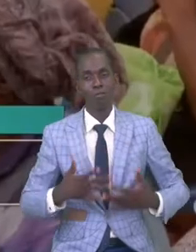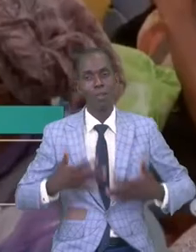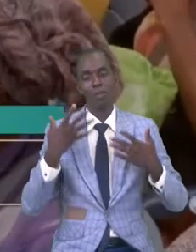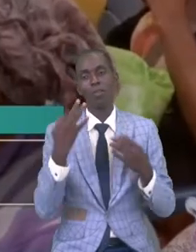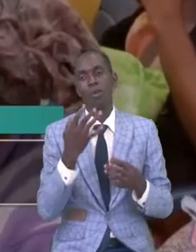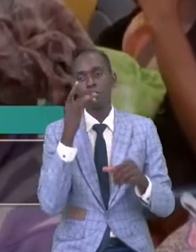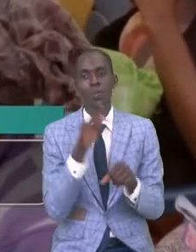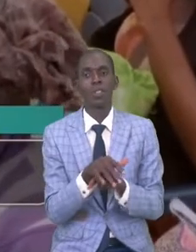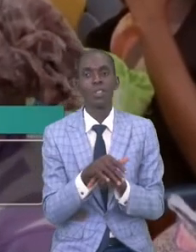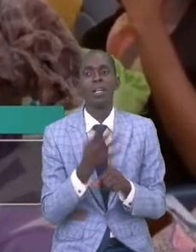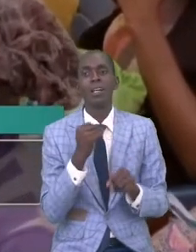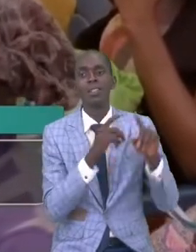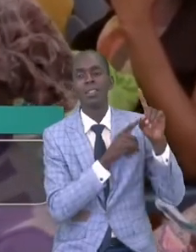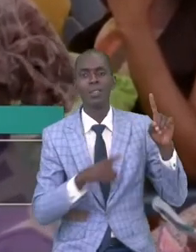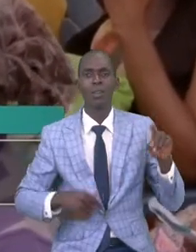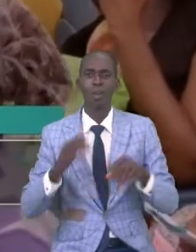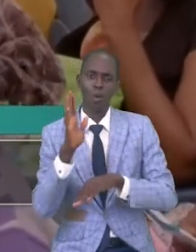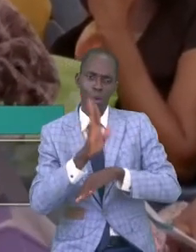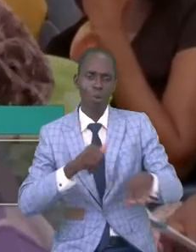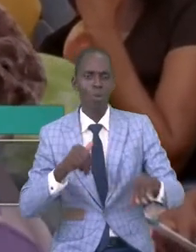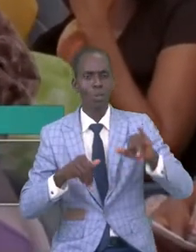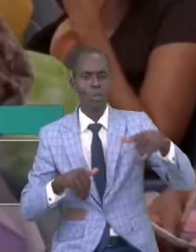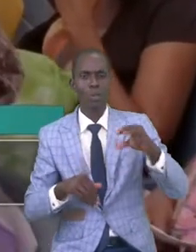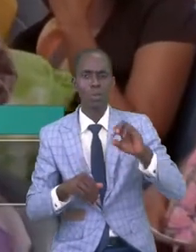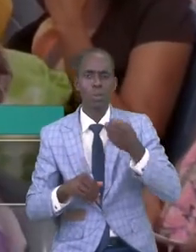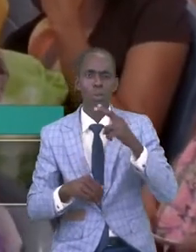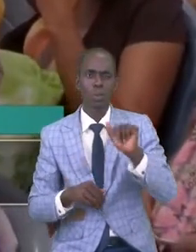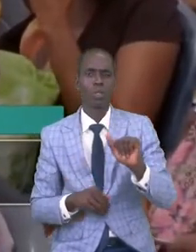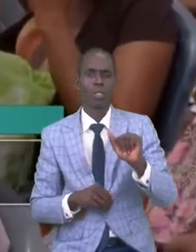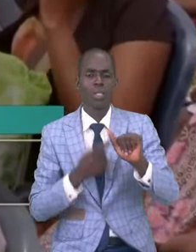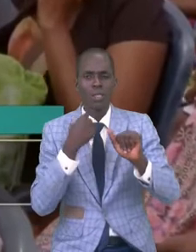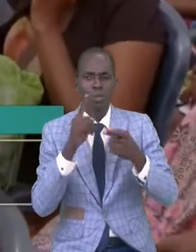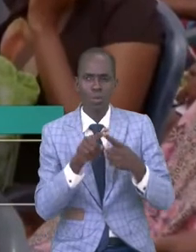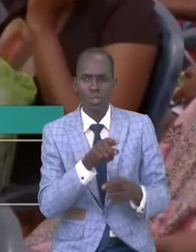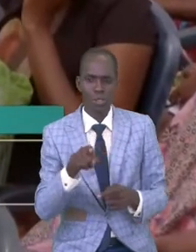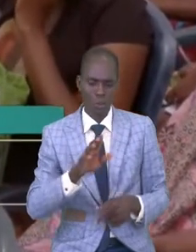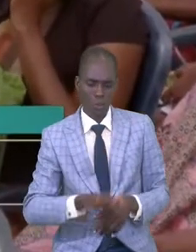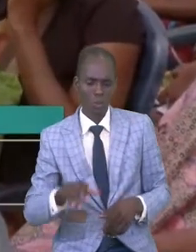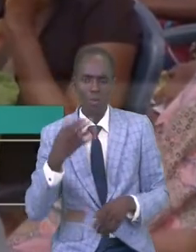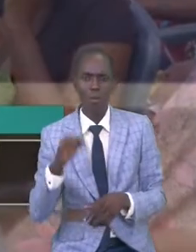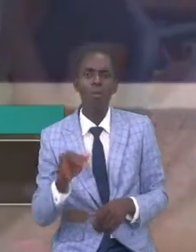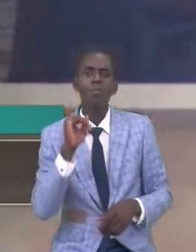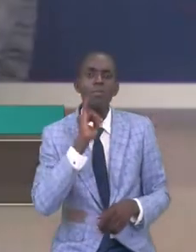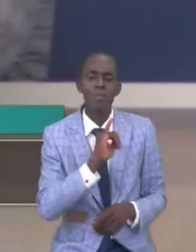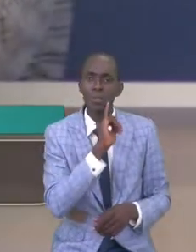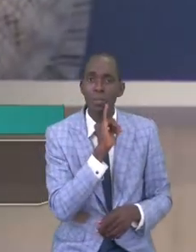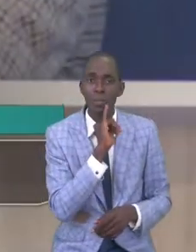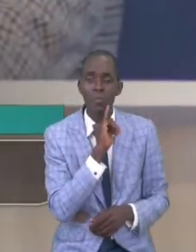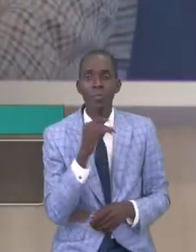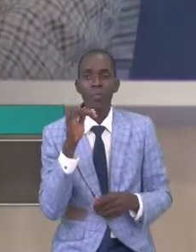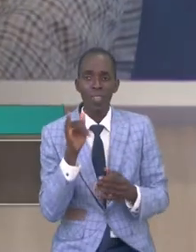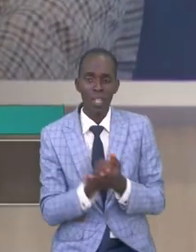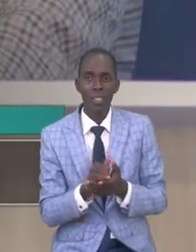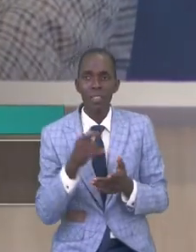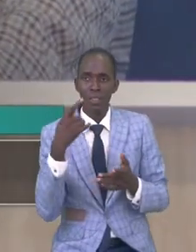And then the Lord said, Joshua, tell those children of Israel, the priests will